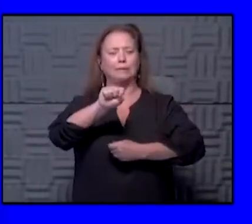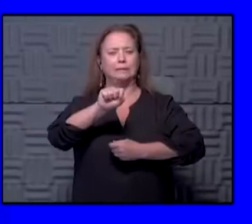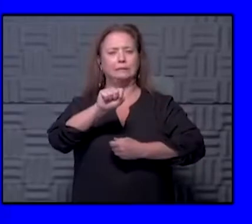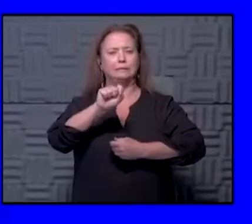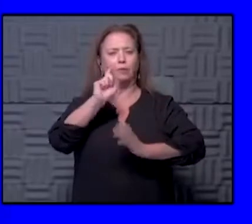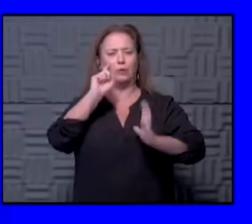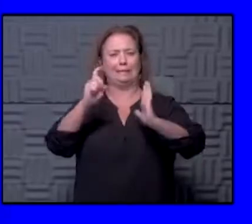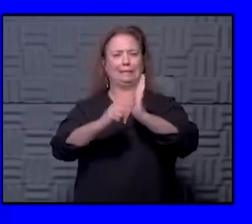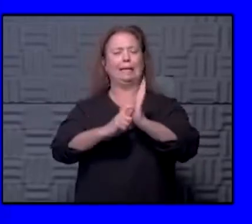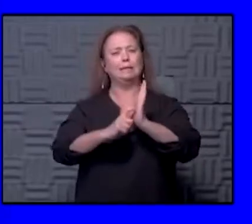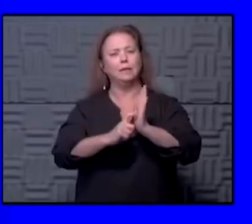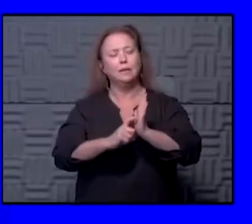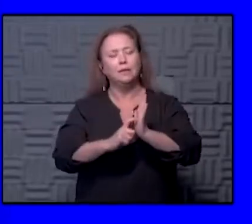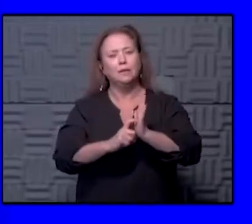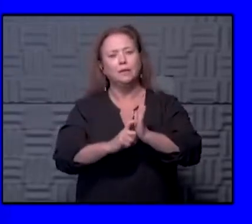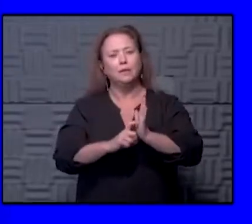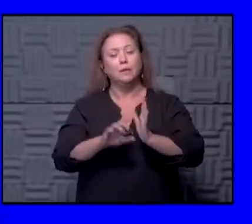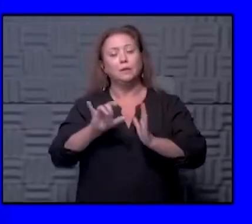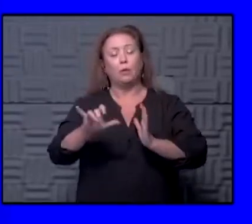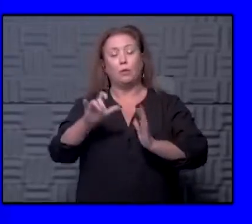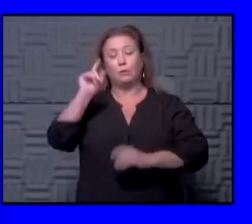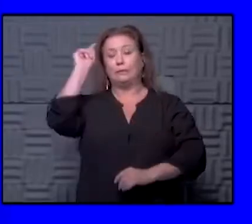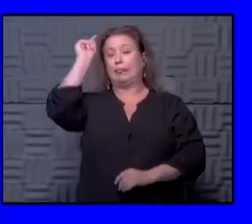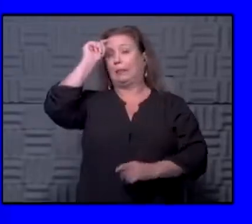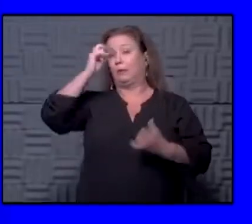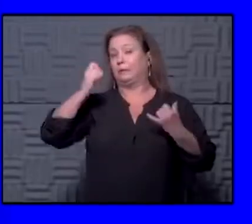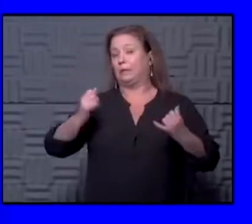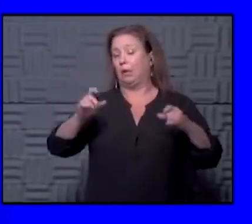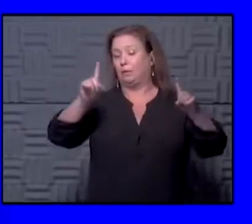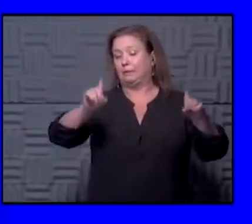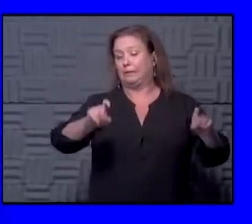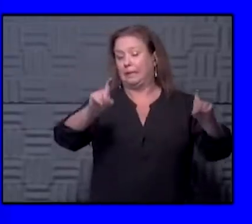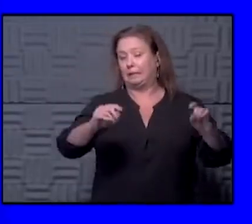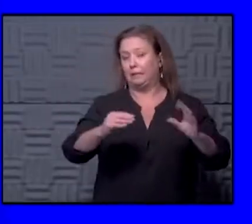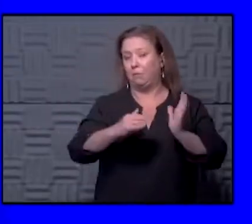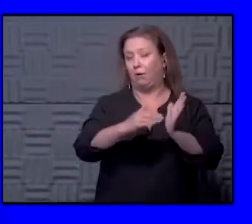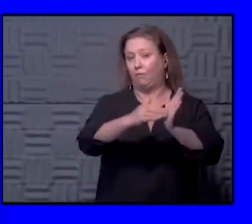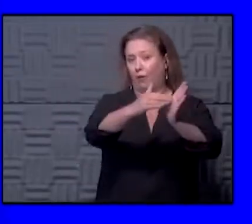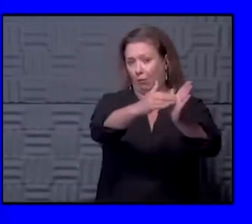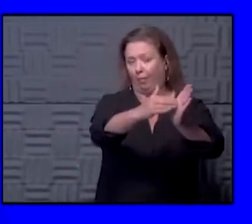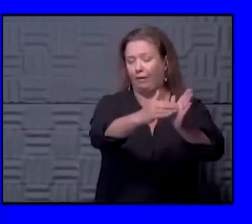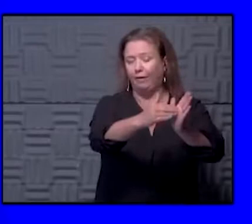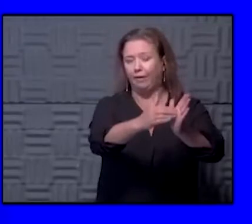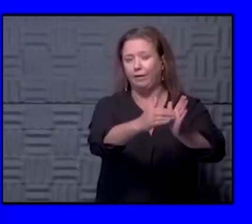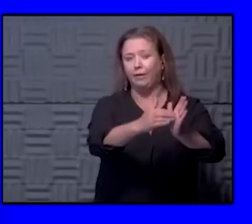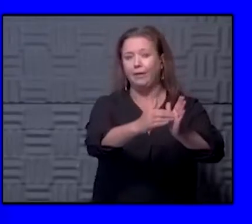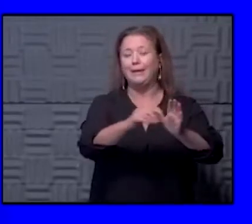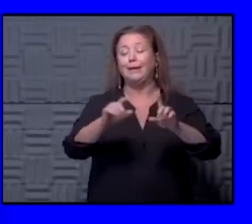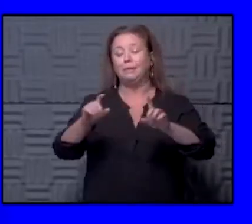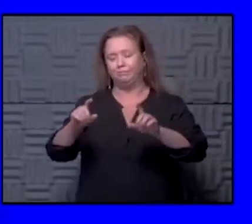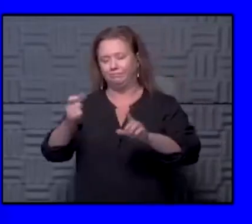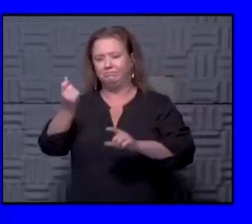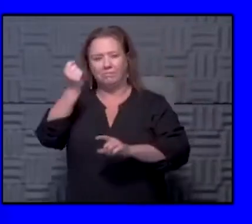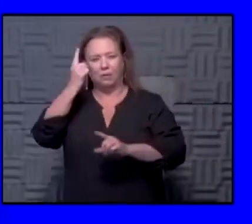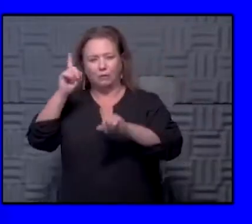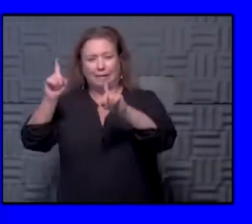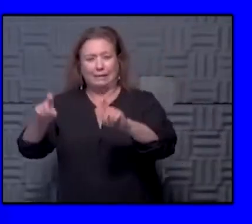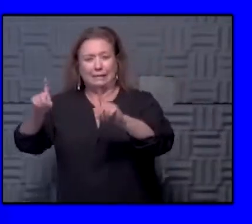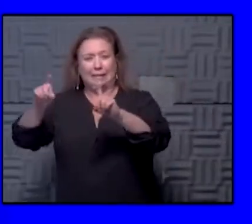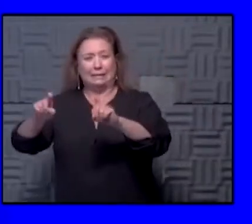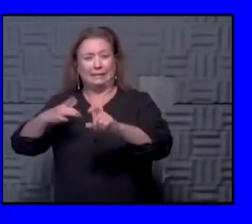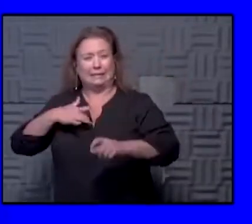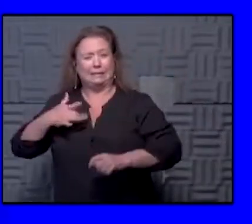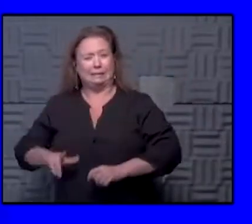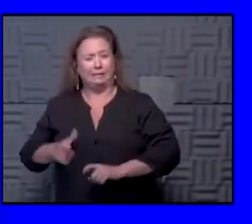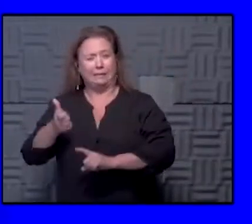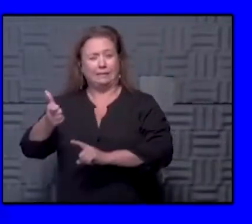So there are prevailing theories now is testing more frequently, even though the test sensitivity may not be good, but